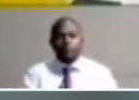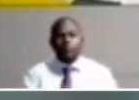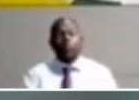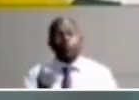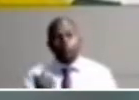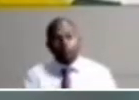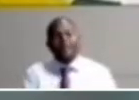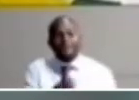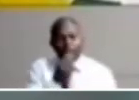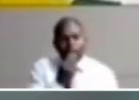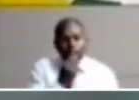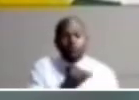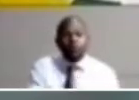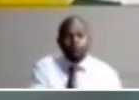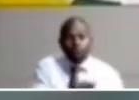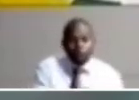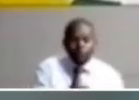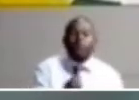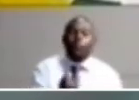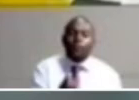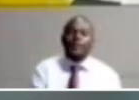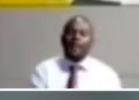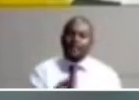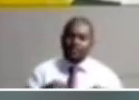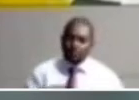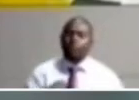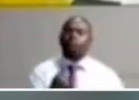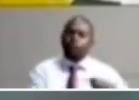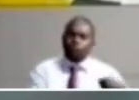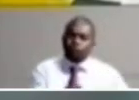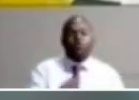Only food shops, or stores as they call them,